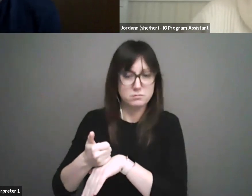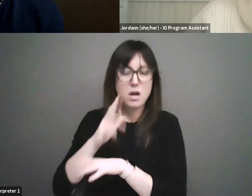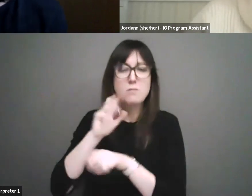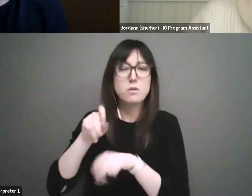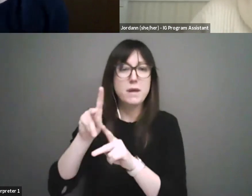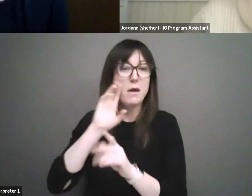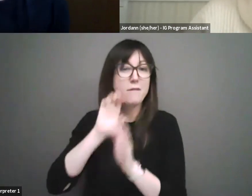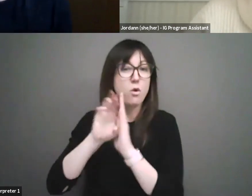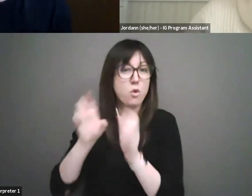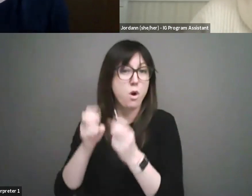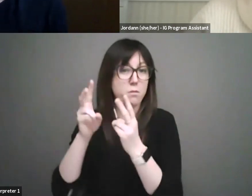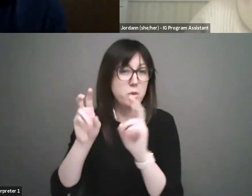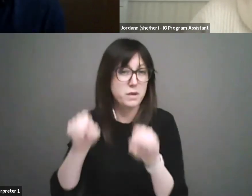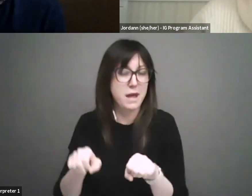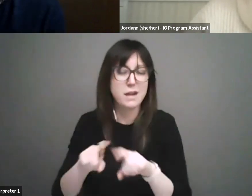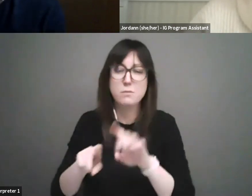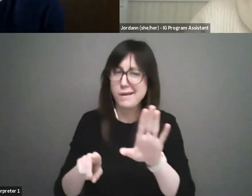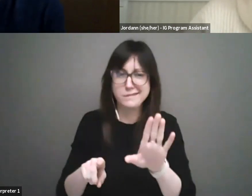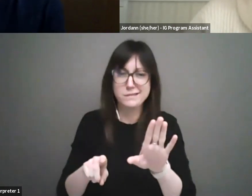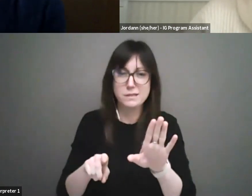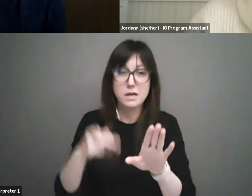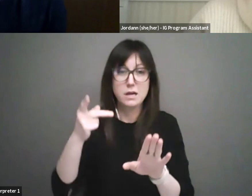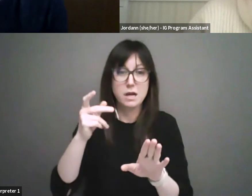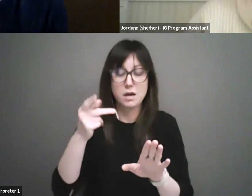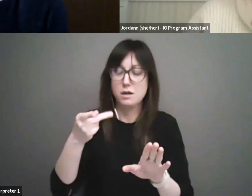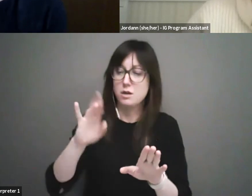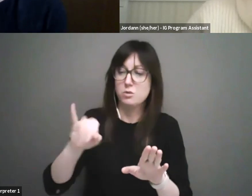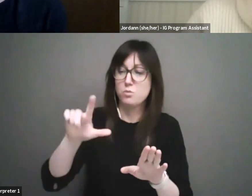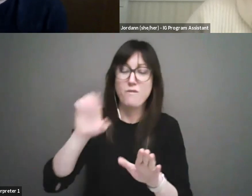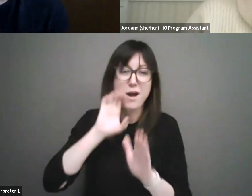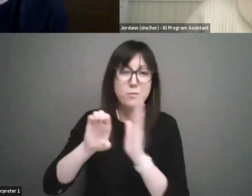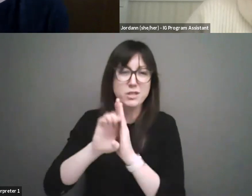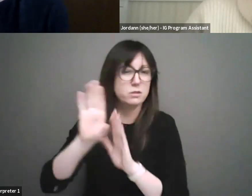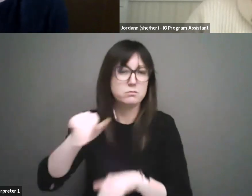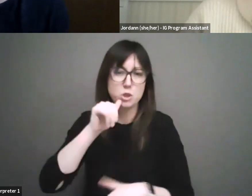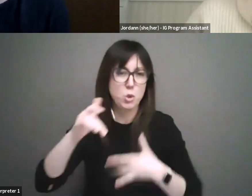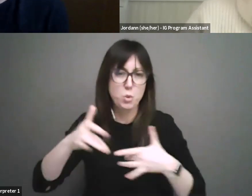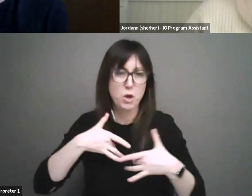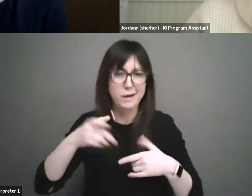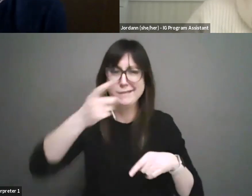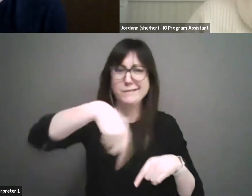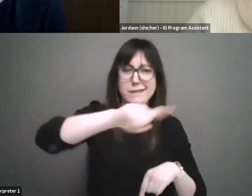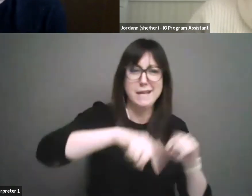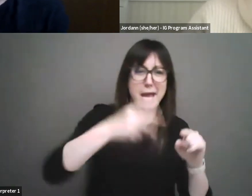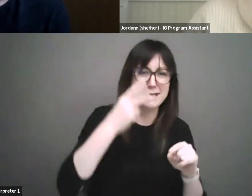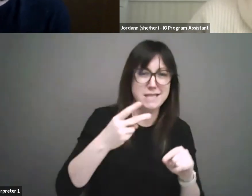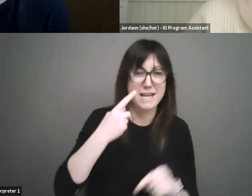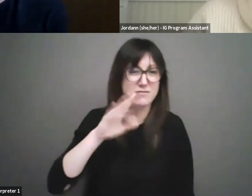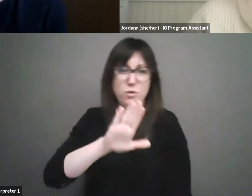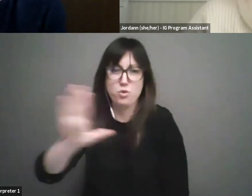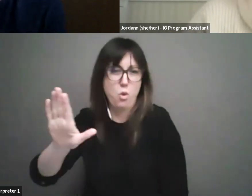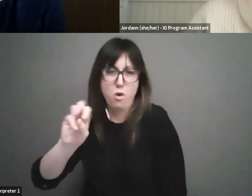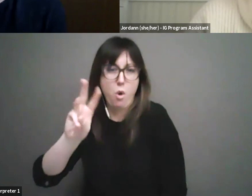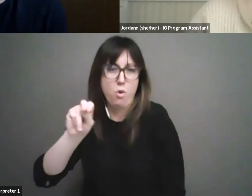photo. I wouldn't worry too much about a profile picture because no one can see it anyways. It's solely just for you and your own account. No